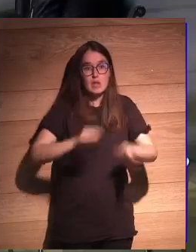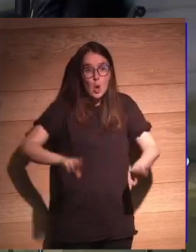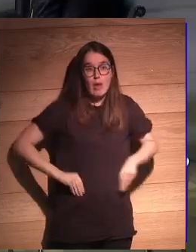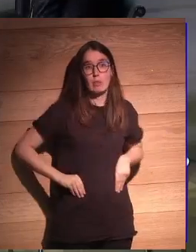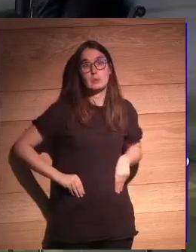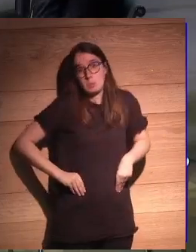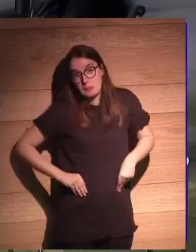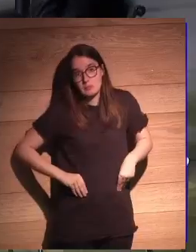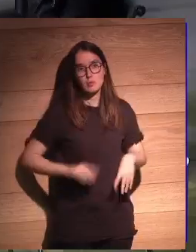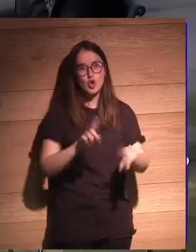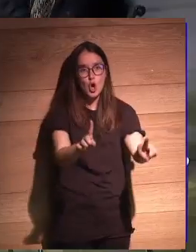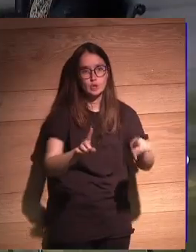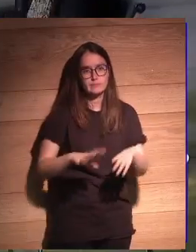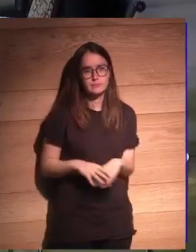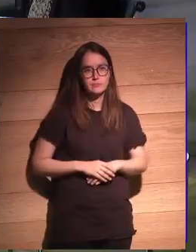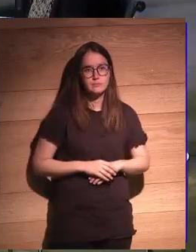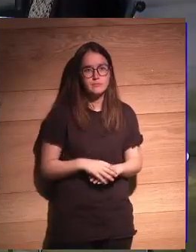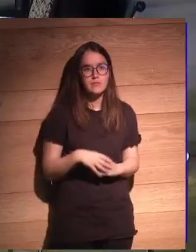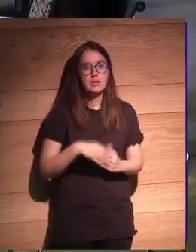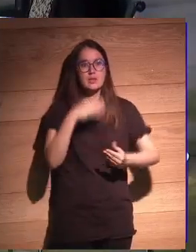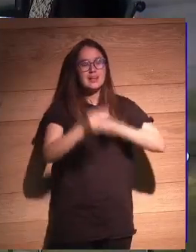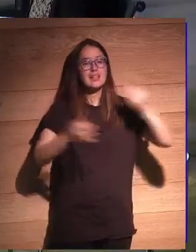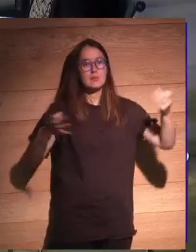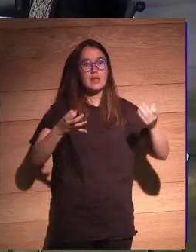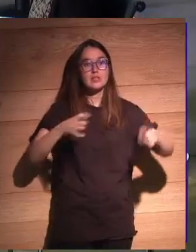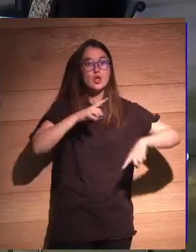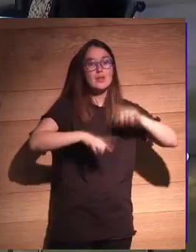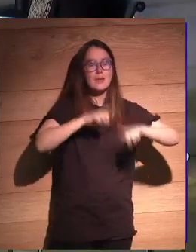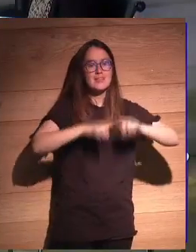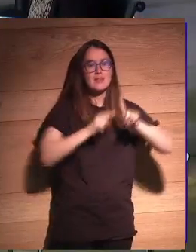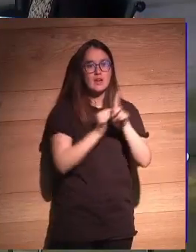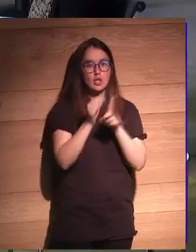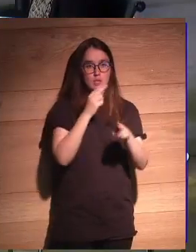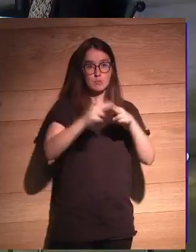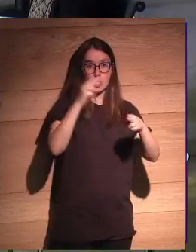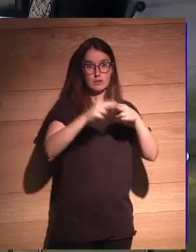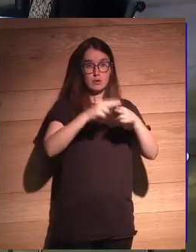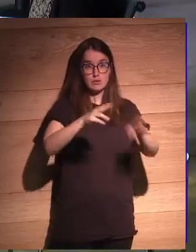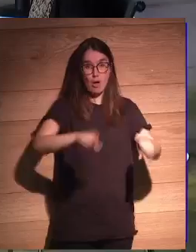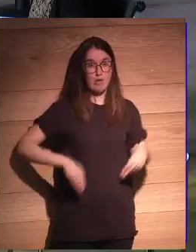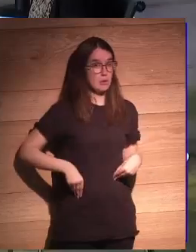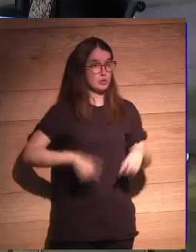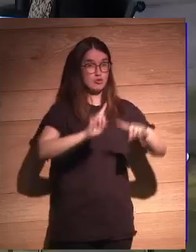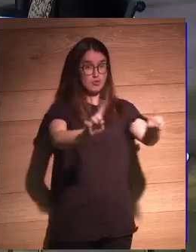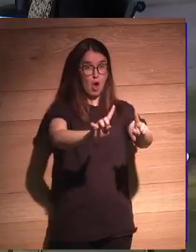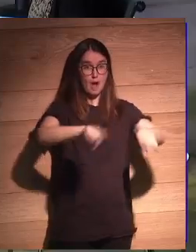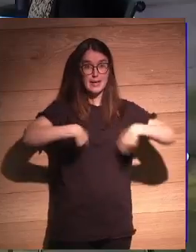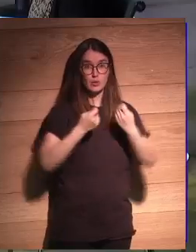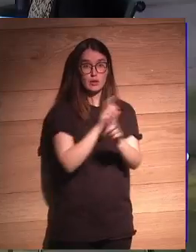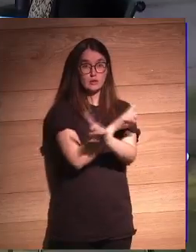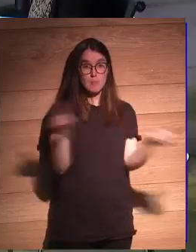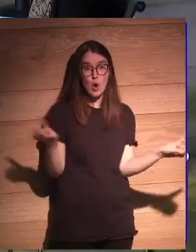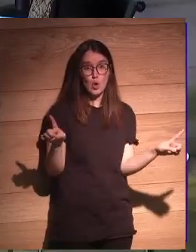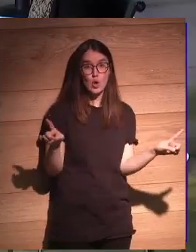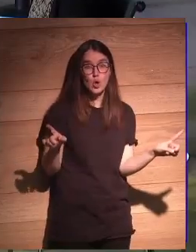my rent, they put me on the street, I'm going to assume it in the best possible way. That's not the way it is. This is a political thing. It's